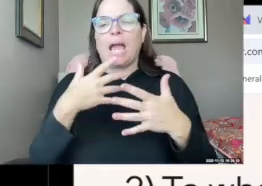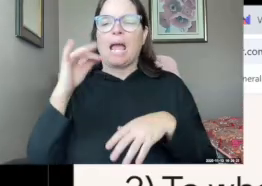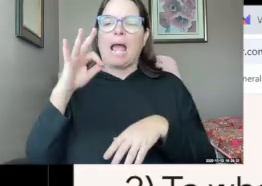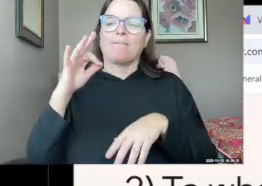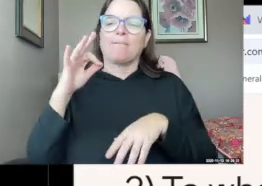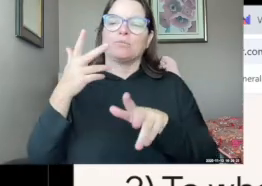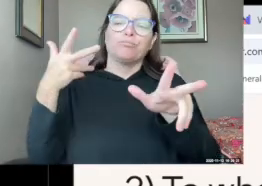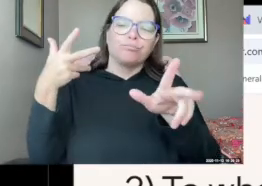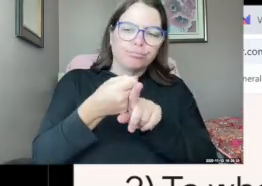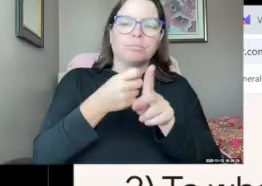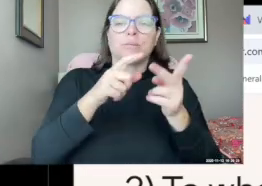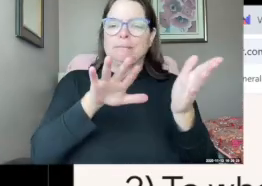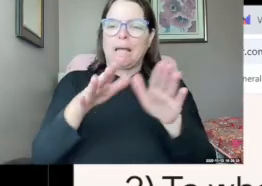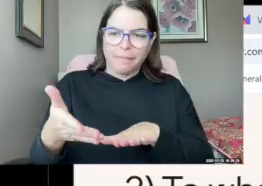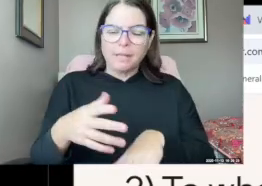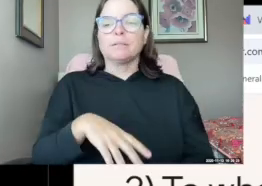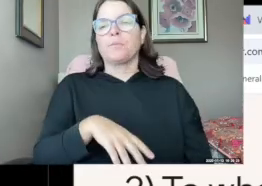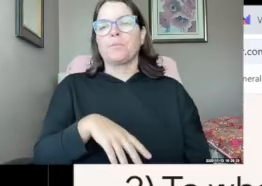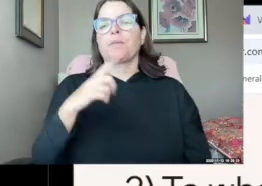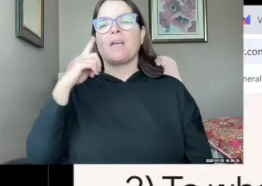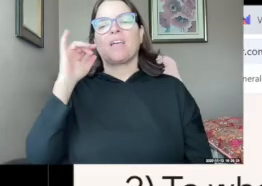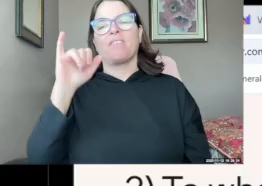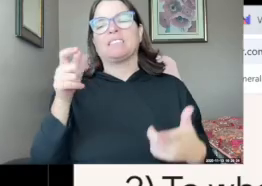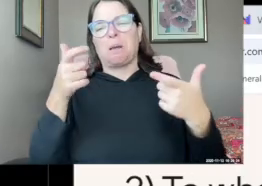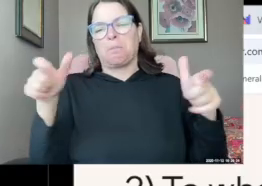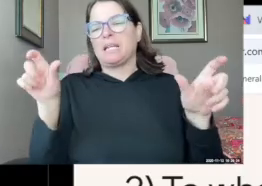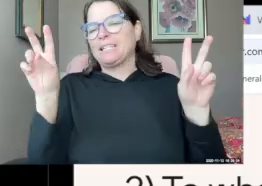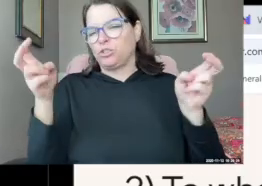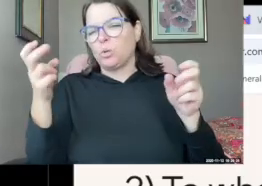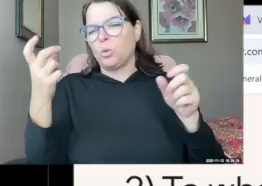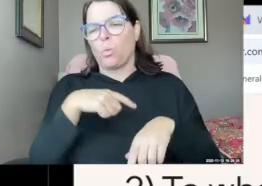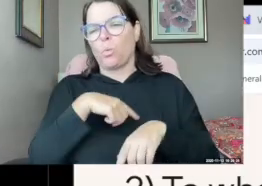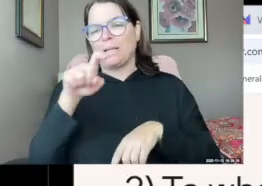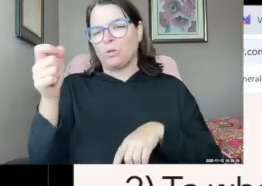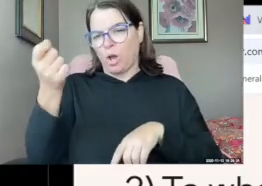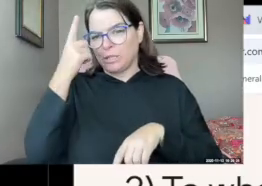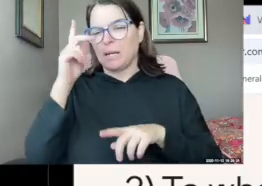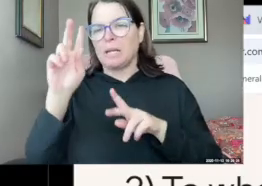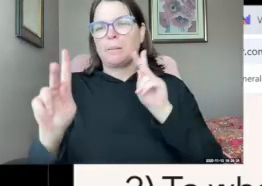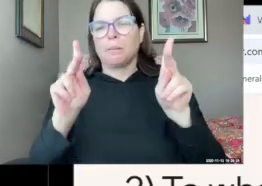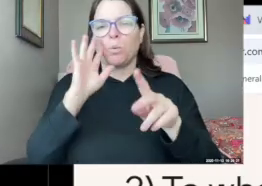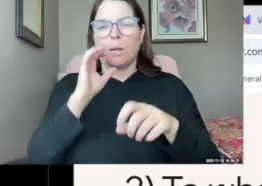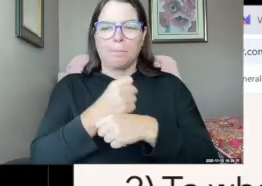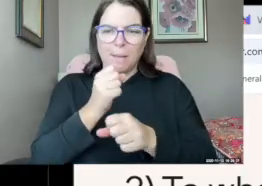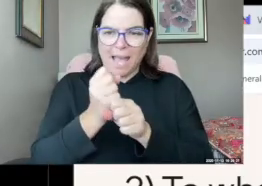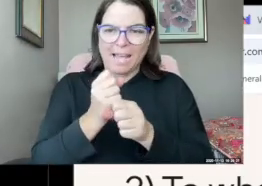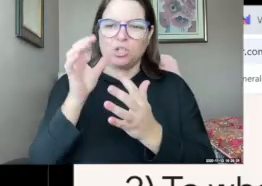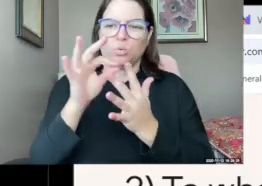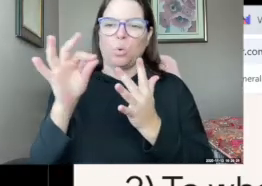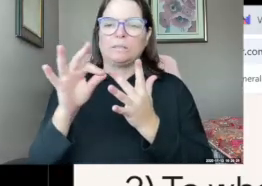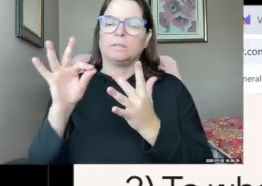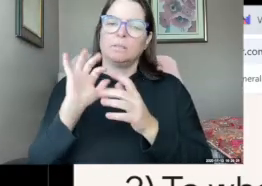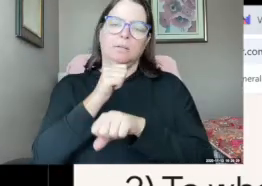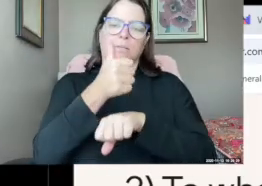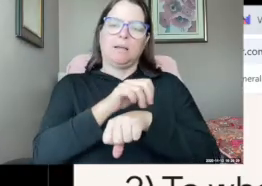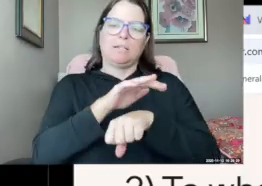they're afraid of traffic violence and death. And I think that's a huge issue. We need to understand that people will